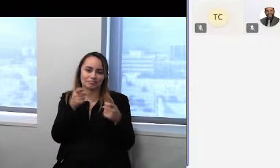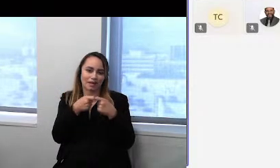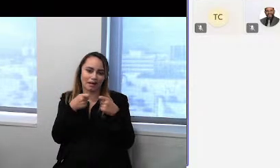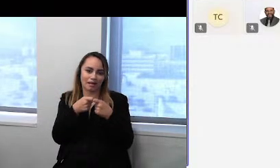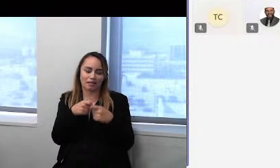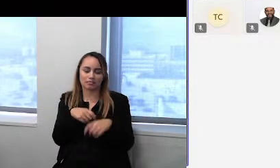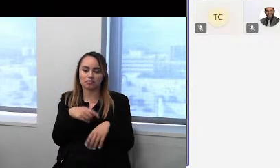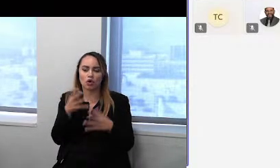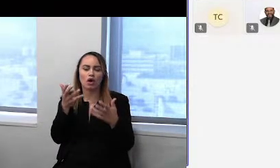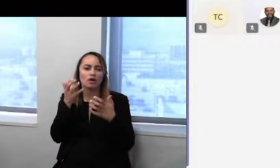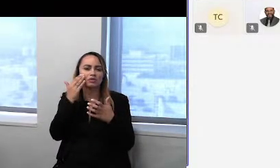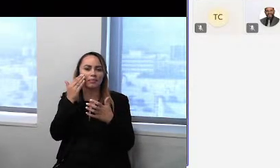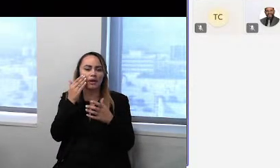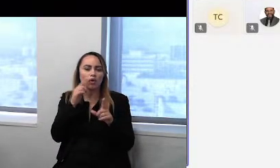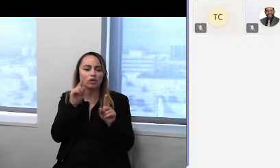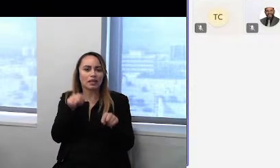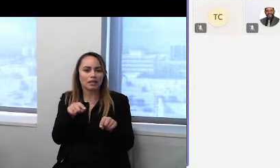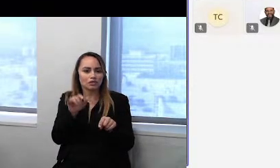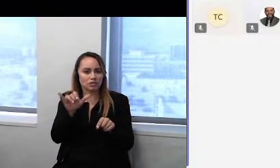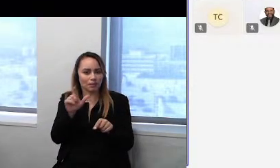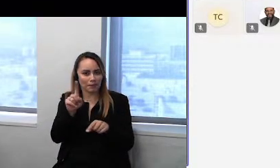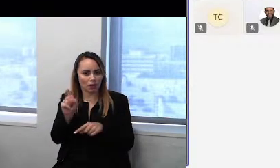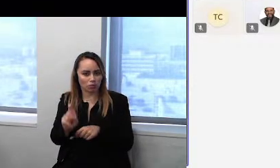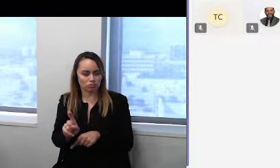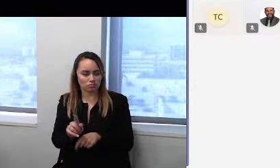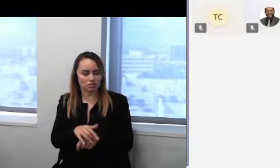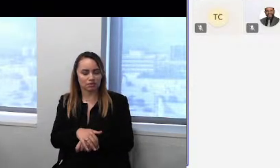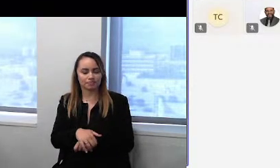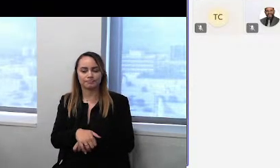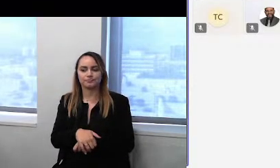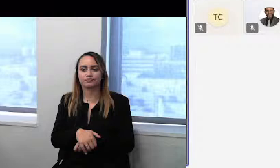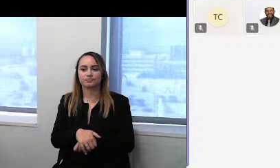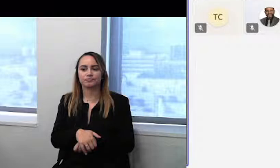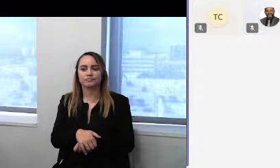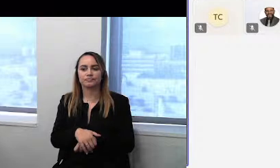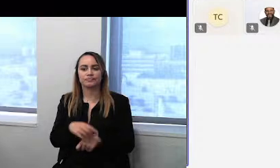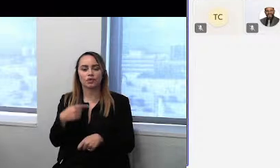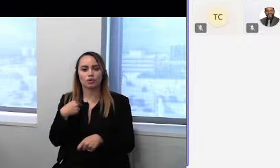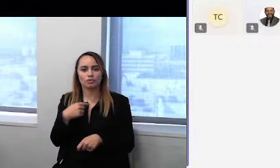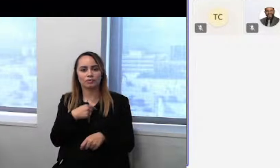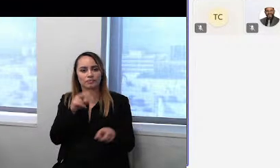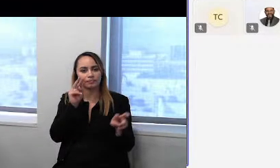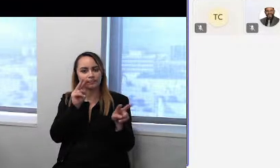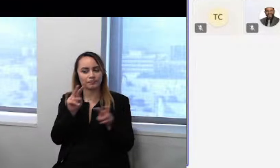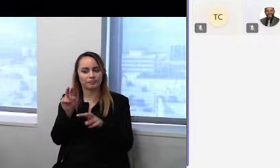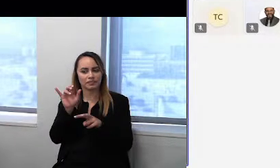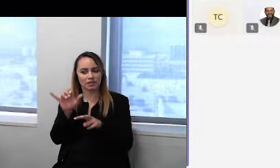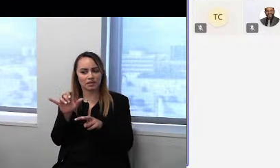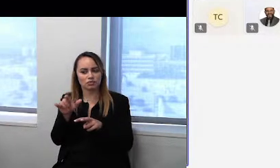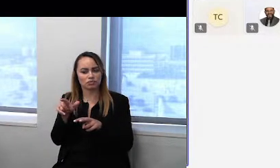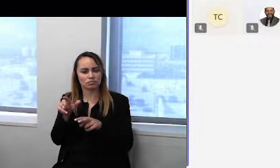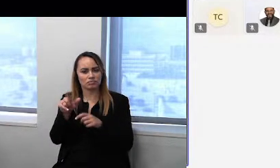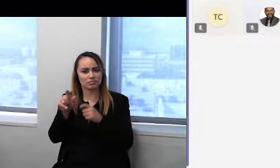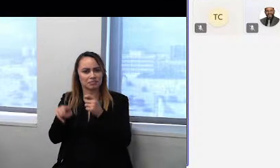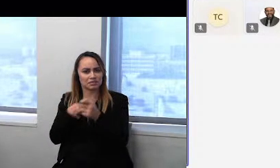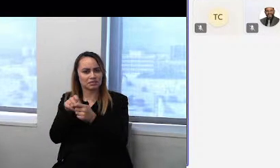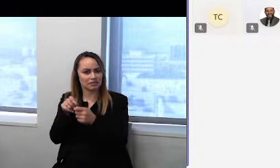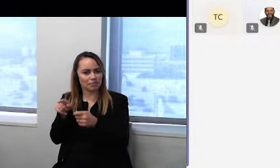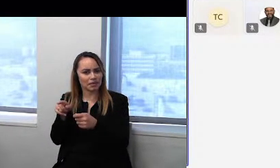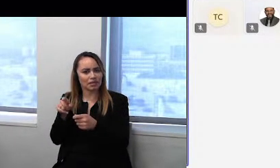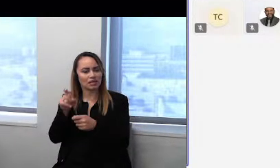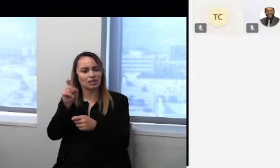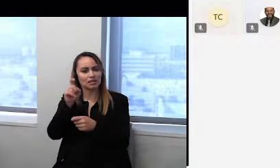The point is, you're looking at this particular set of factors along with all the others. Absolutely, yes, sir.